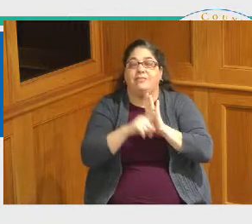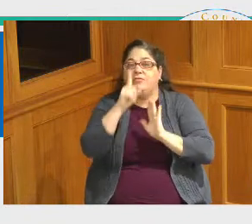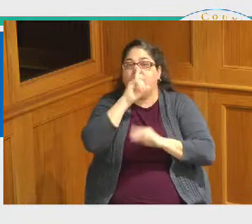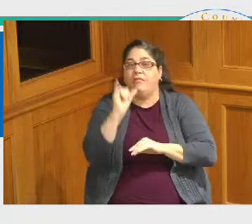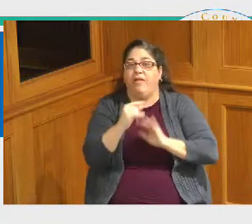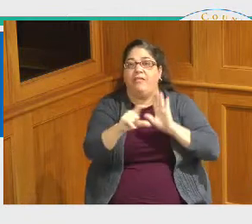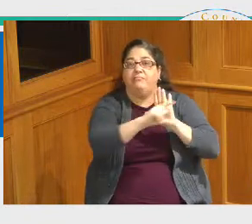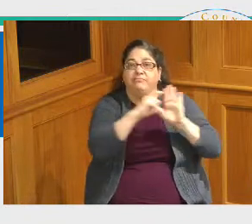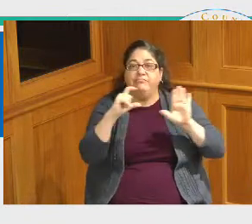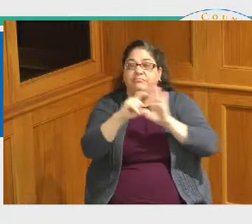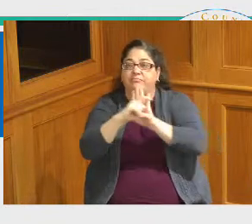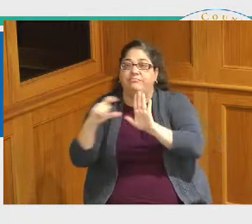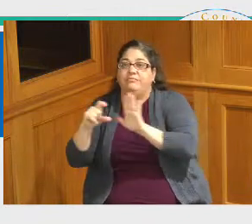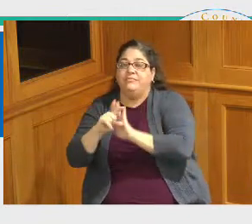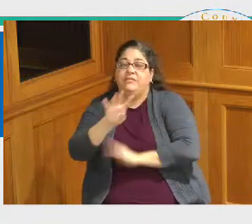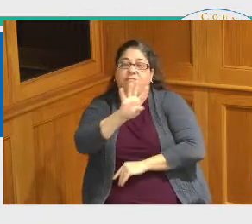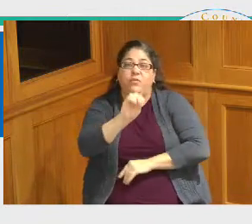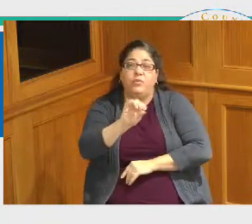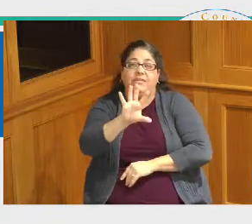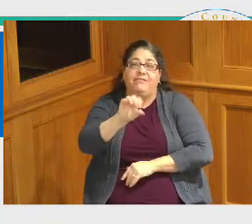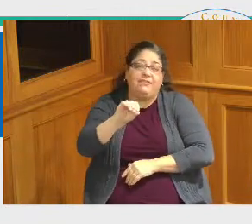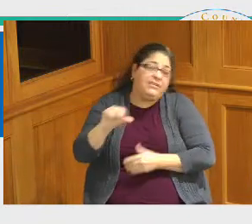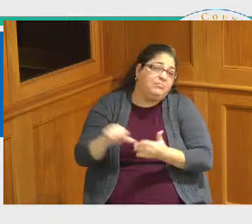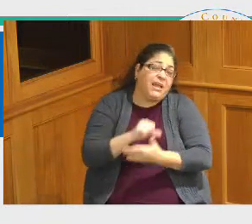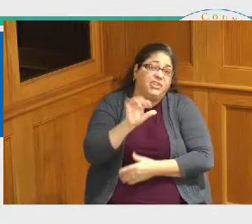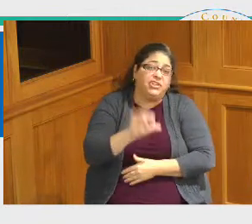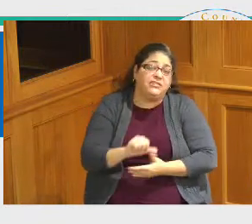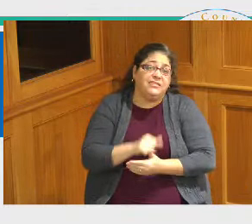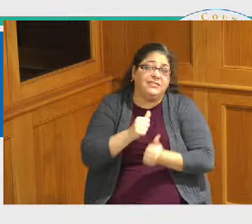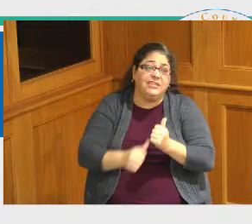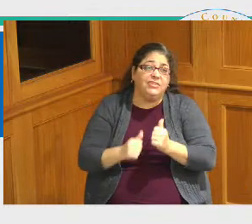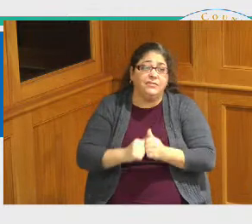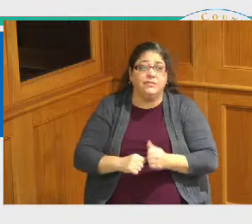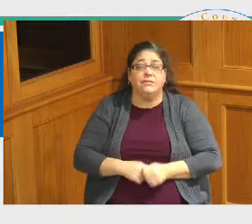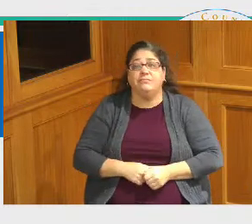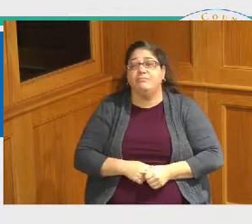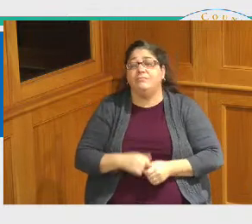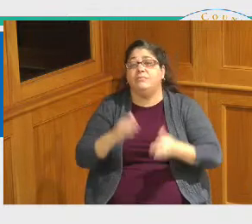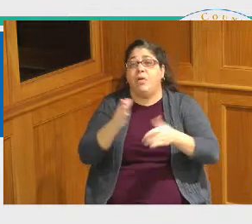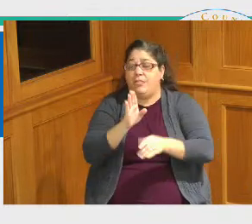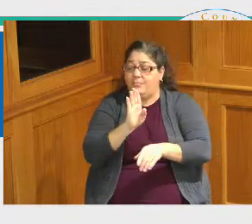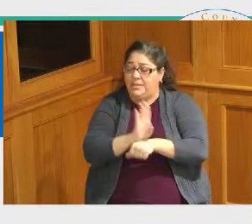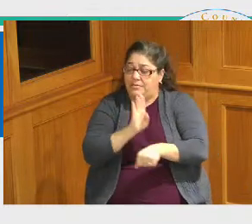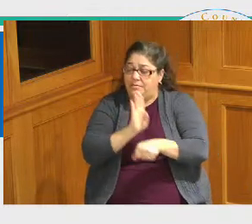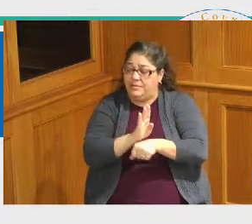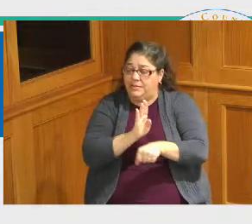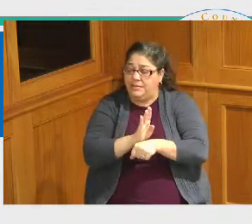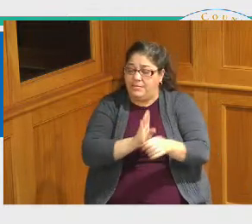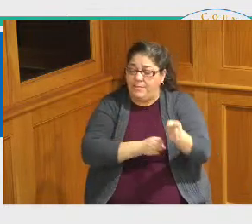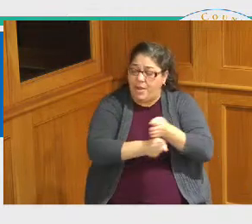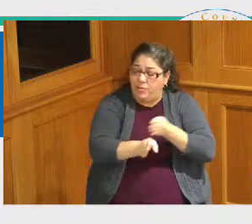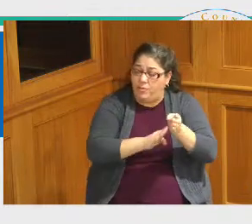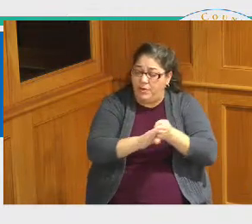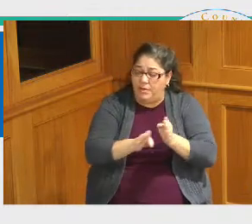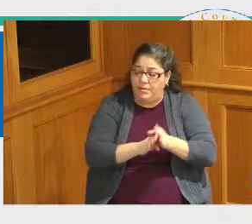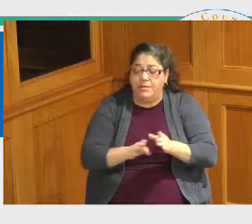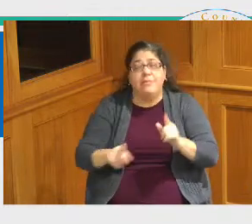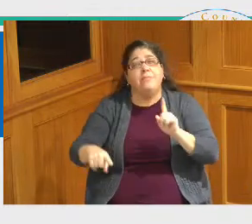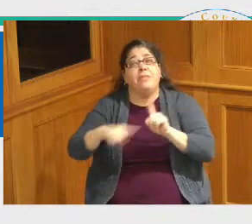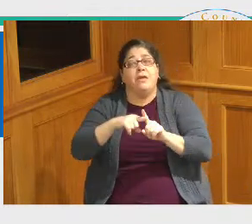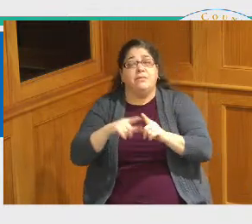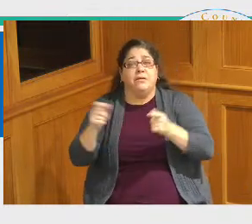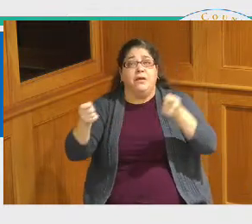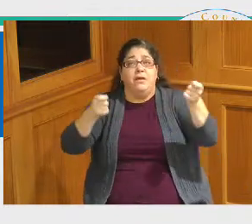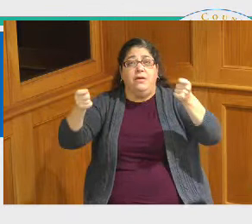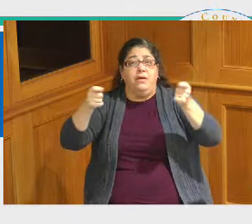it's 40 or 50 pages each, the small business and the minority policies. But we also have an administrative policy